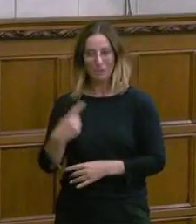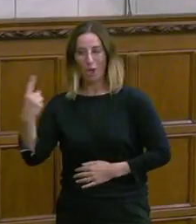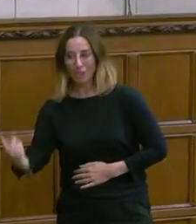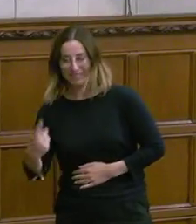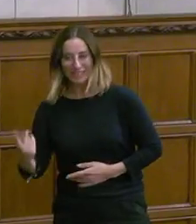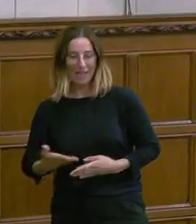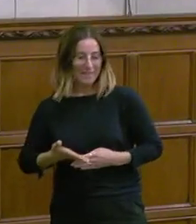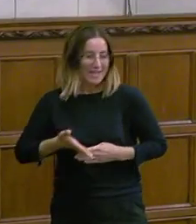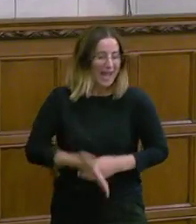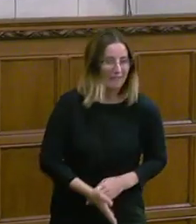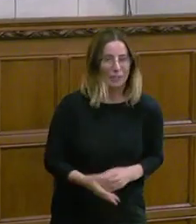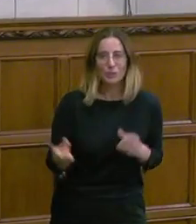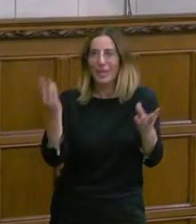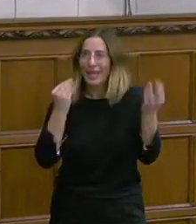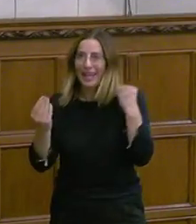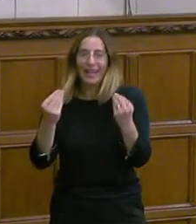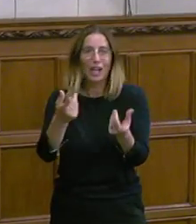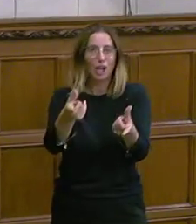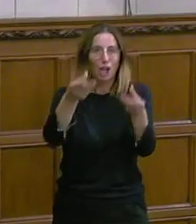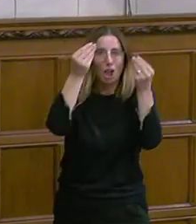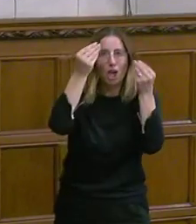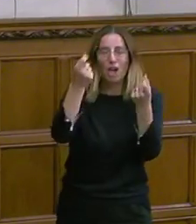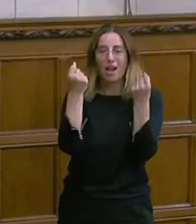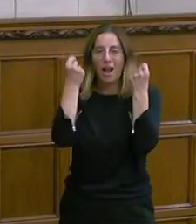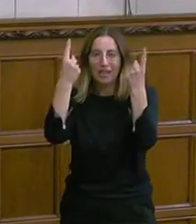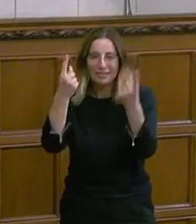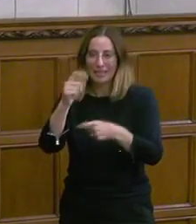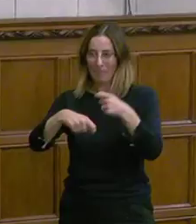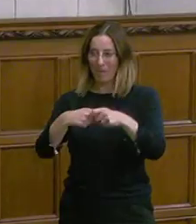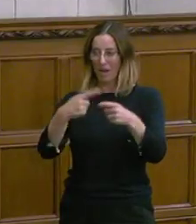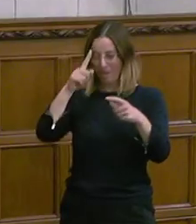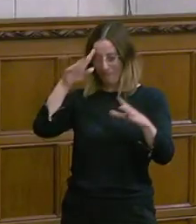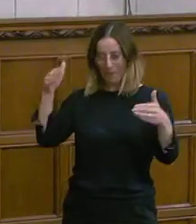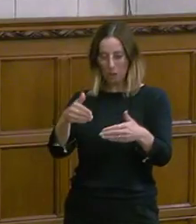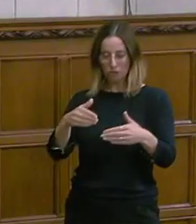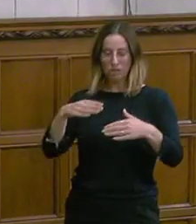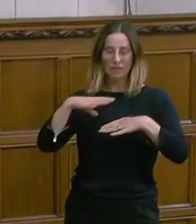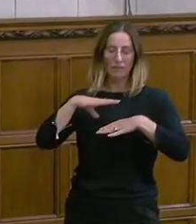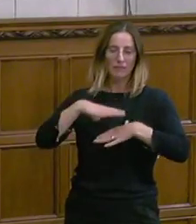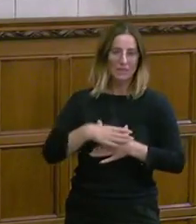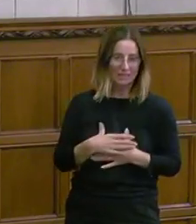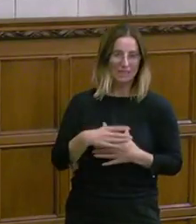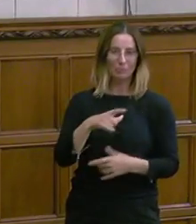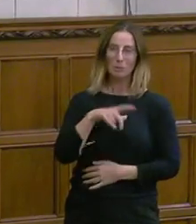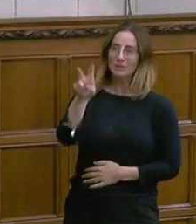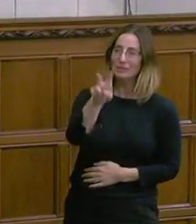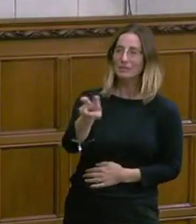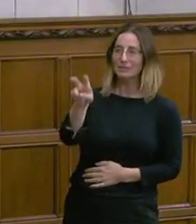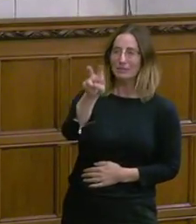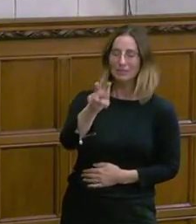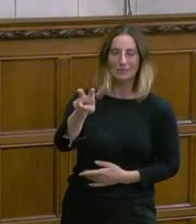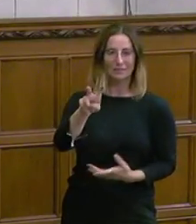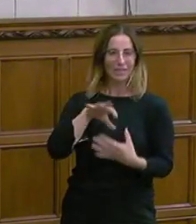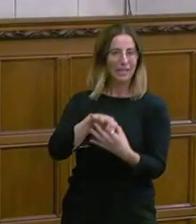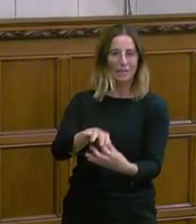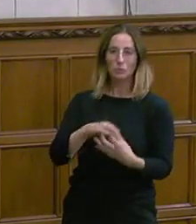into hearing in the classroom, which gives her concentration fatigue, having to focus so much on her teachers to be able to engage.